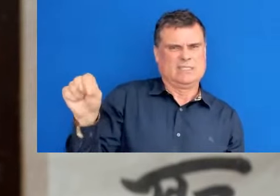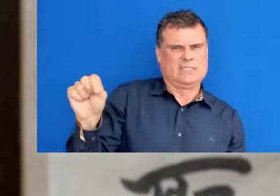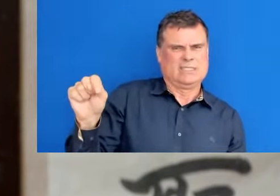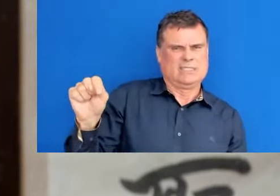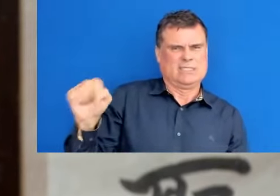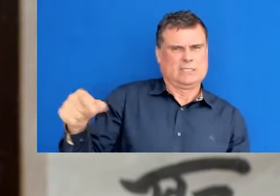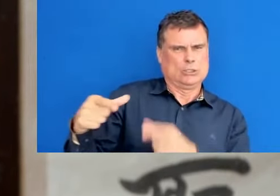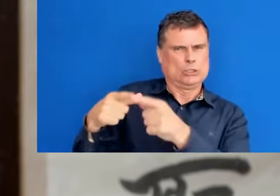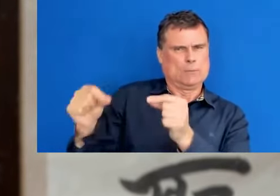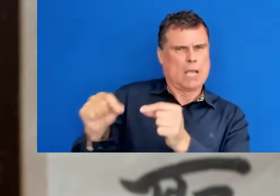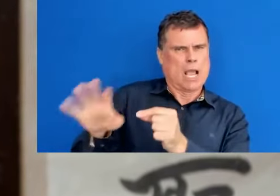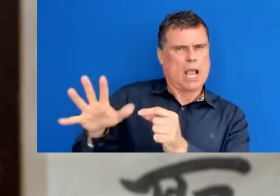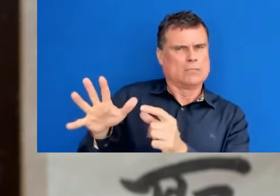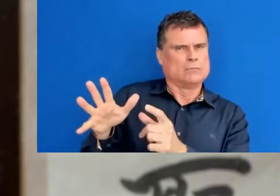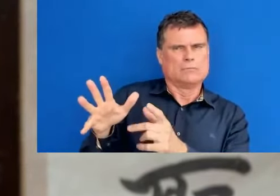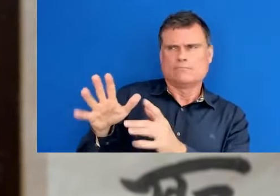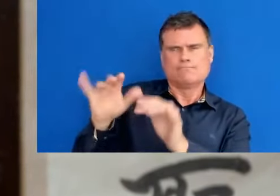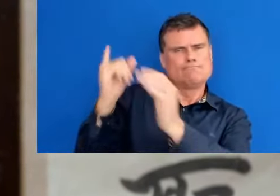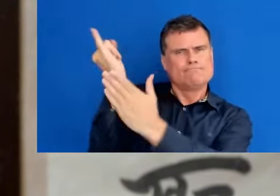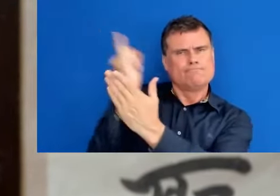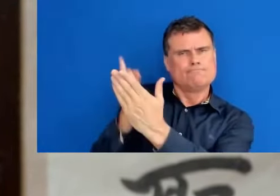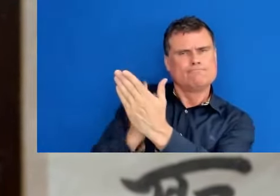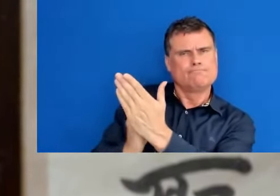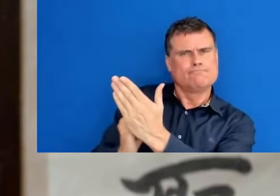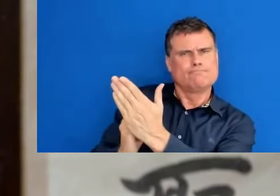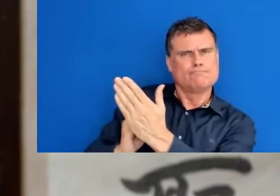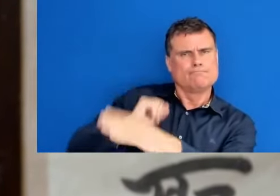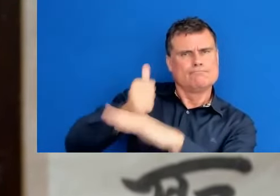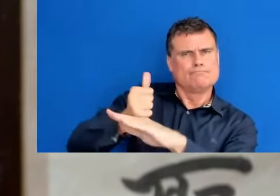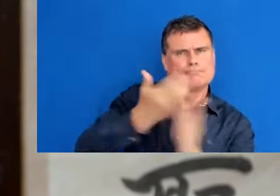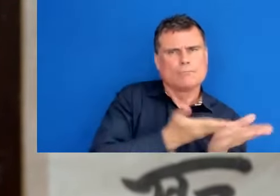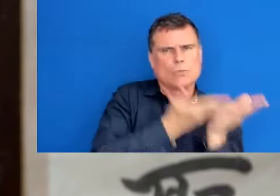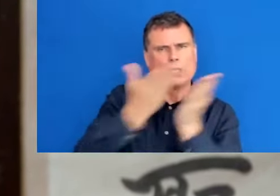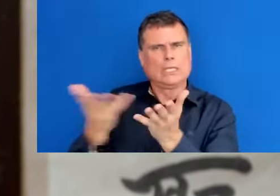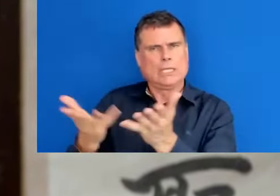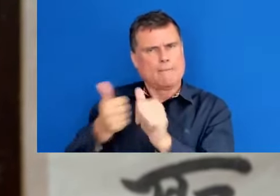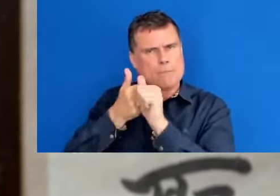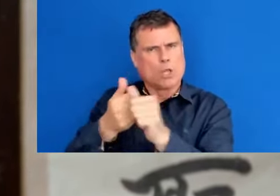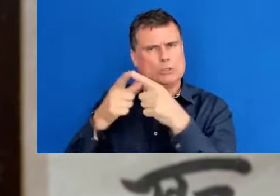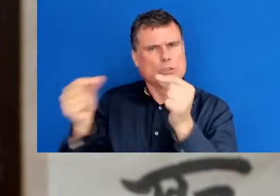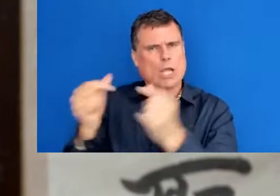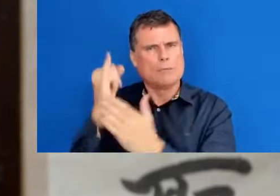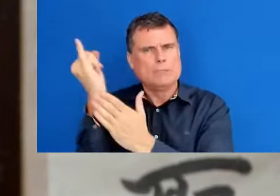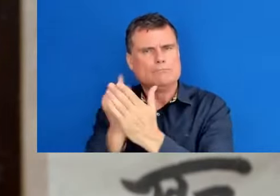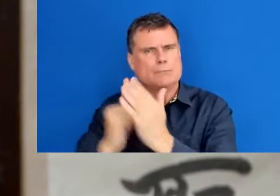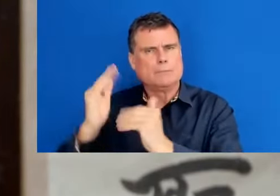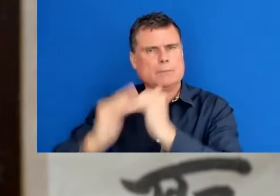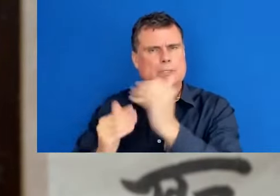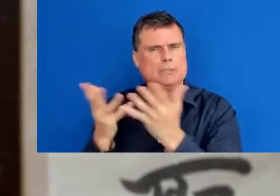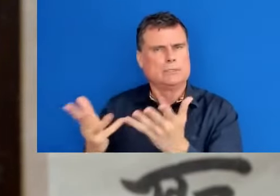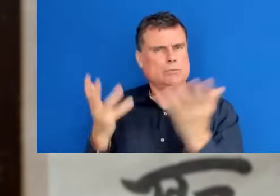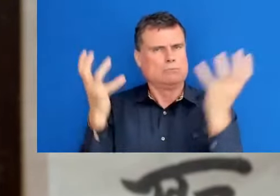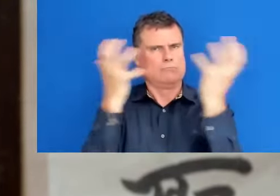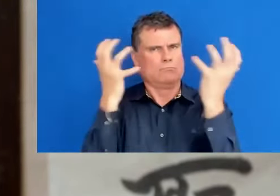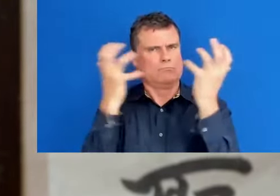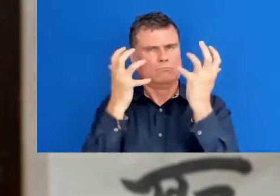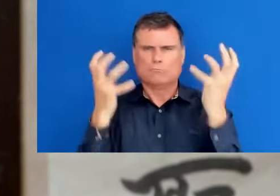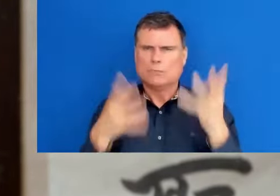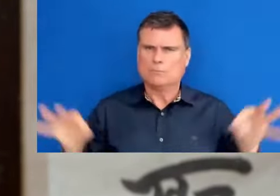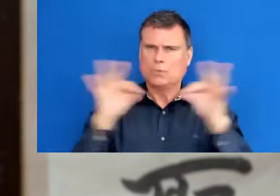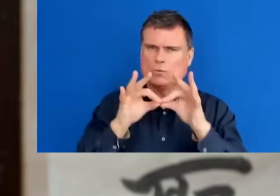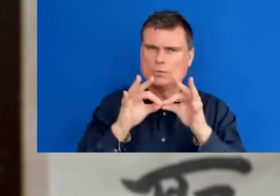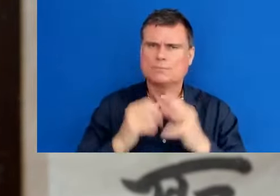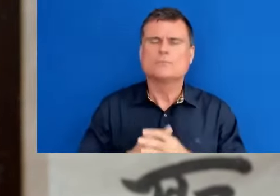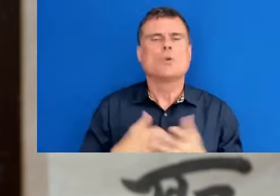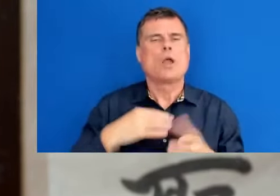architectural style outside of Japan. It's a beautiful building and a fitting location for today's announcement. And we are joined